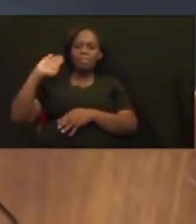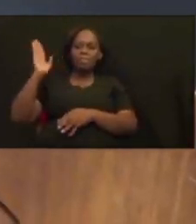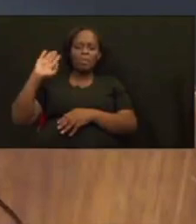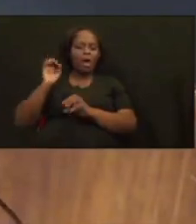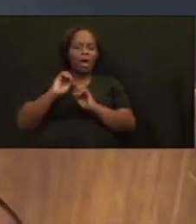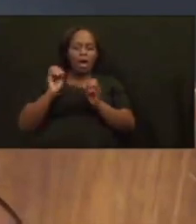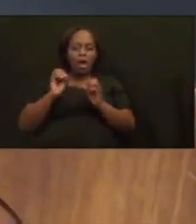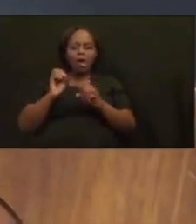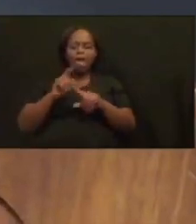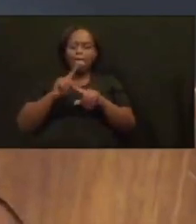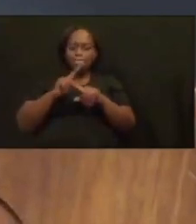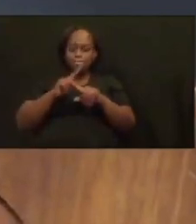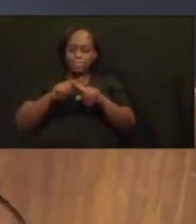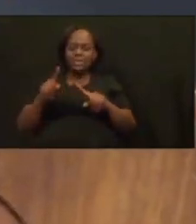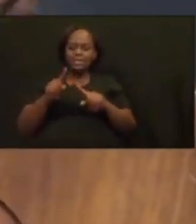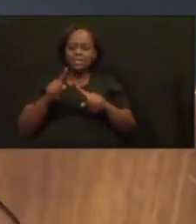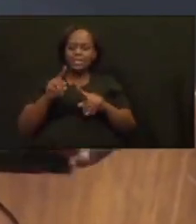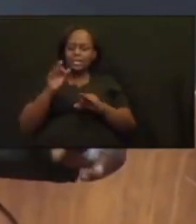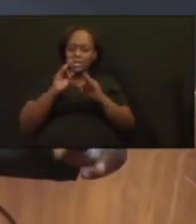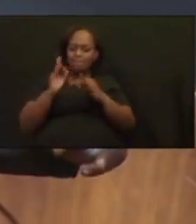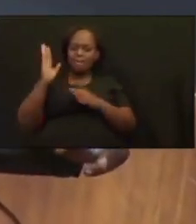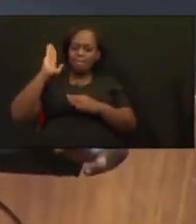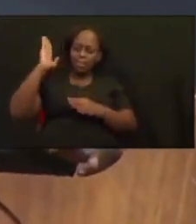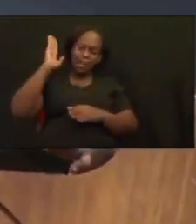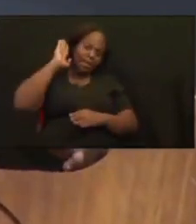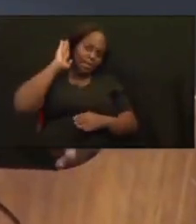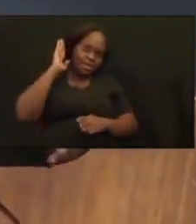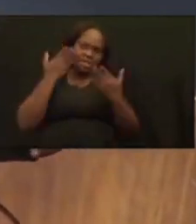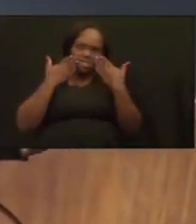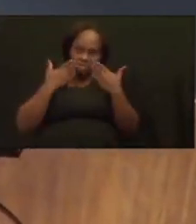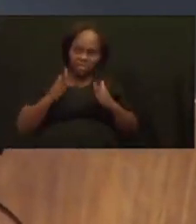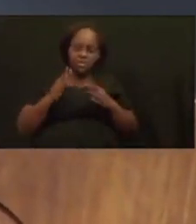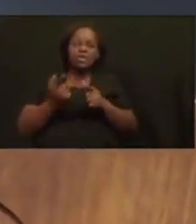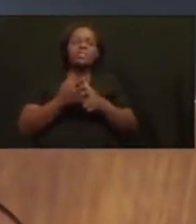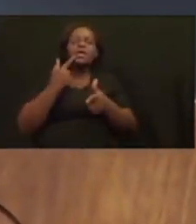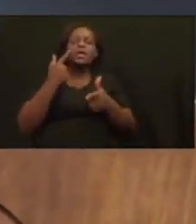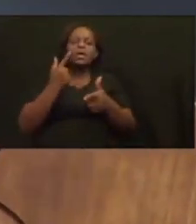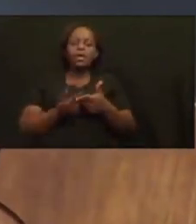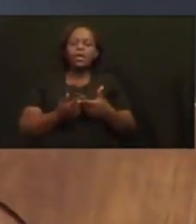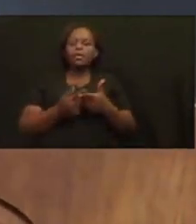people effective witnesses.